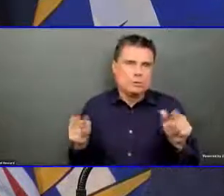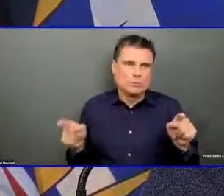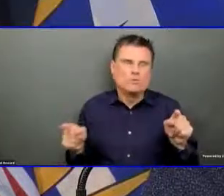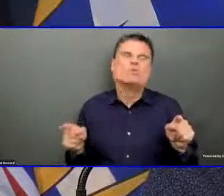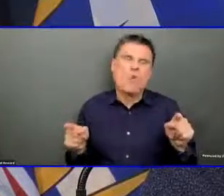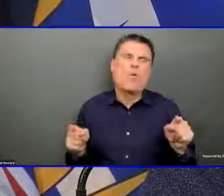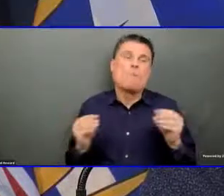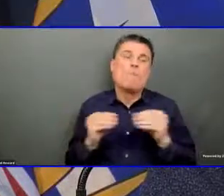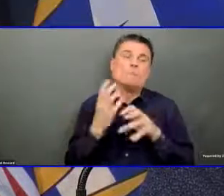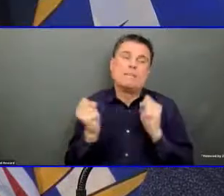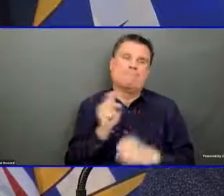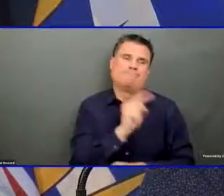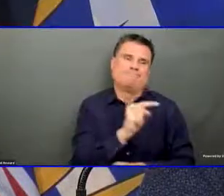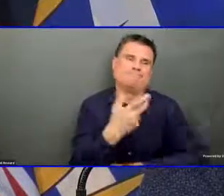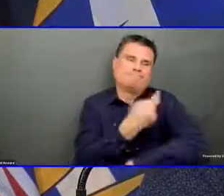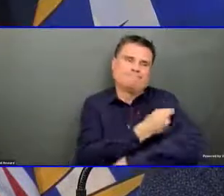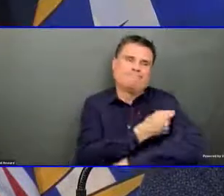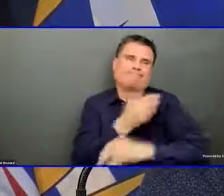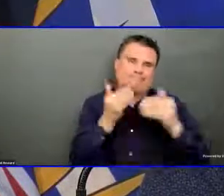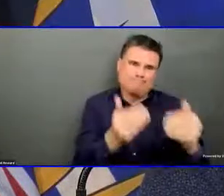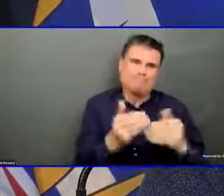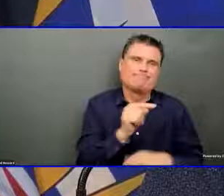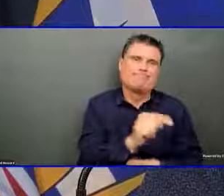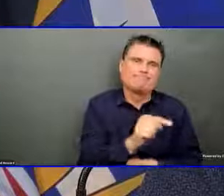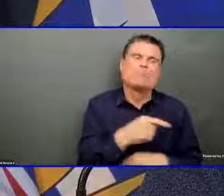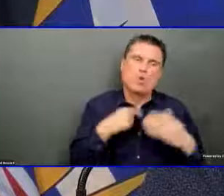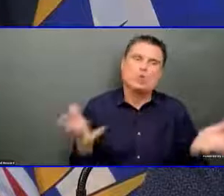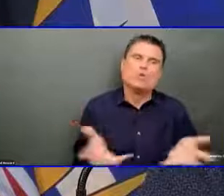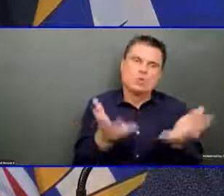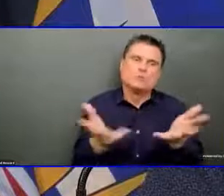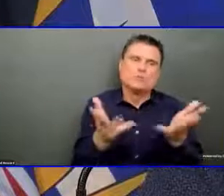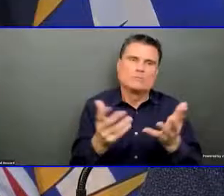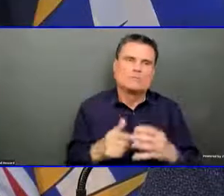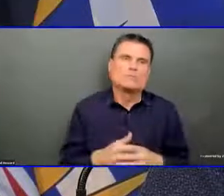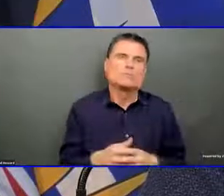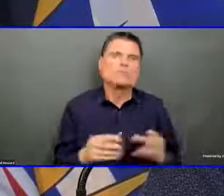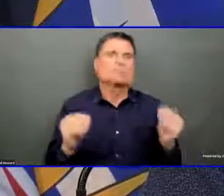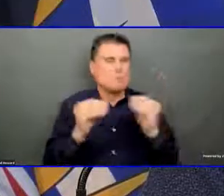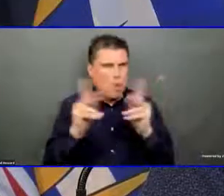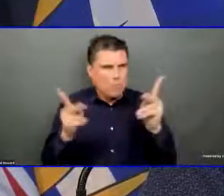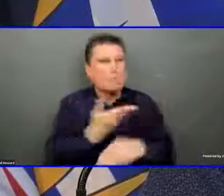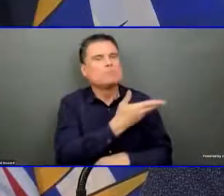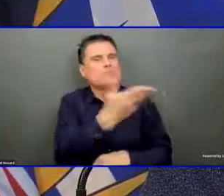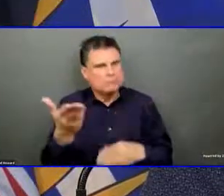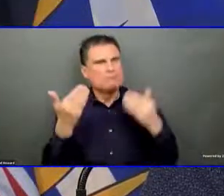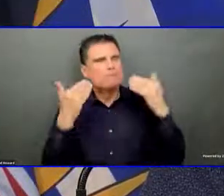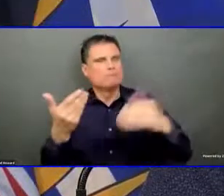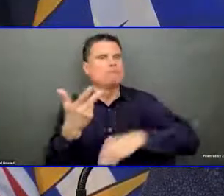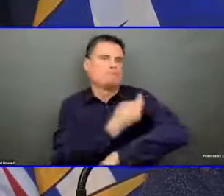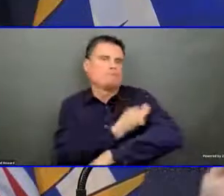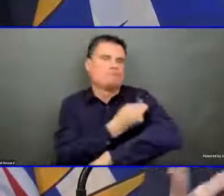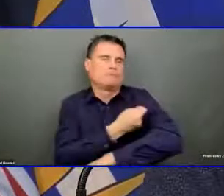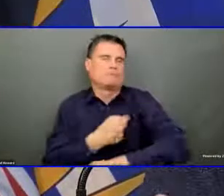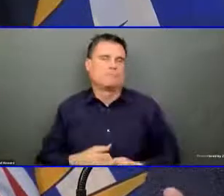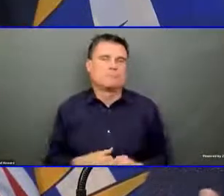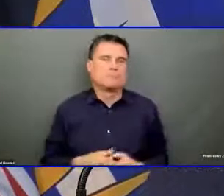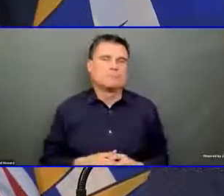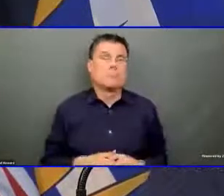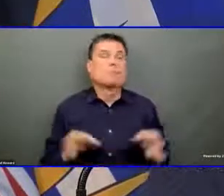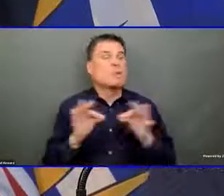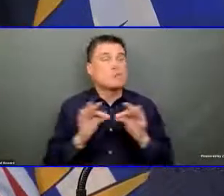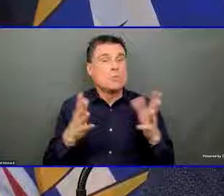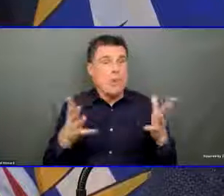people to be immunized, that it can protect you safely if you're pregnant or if you're thinking of